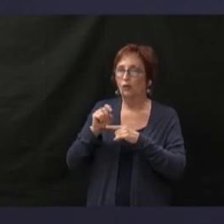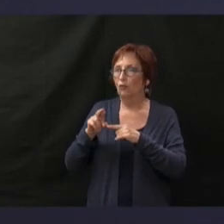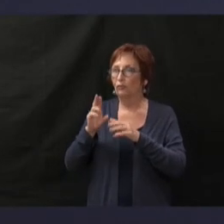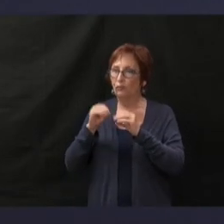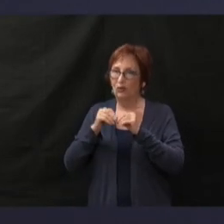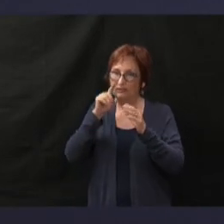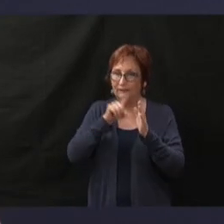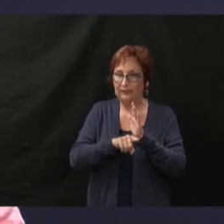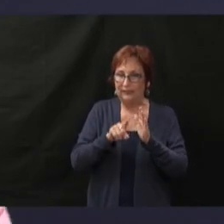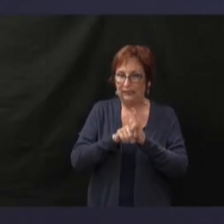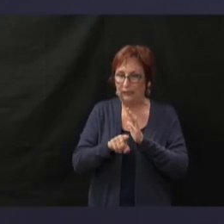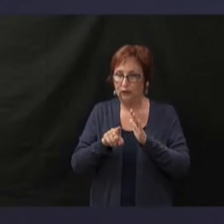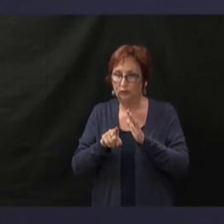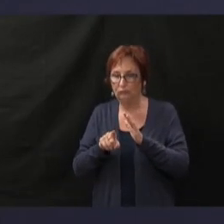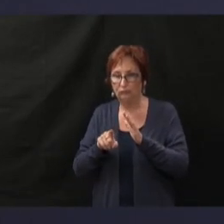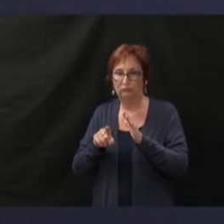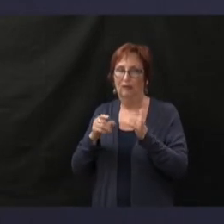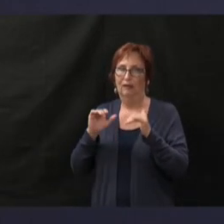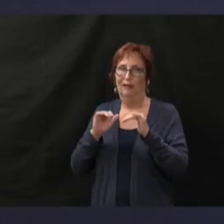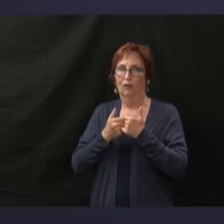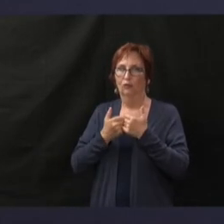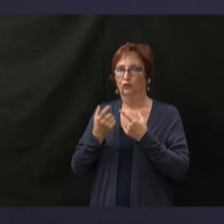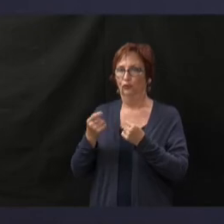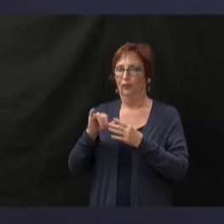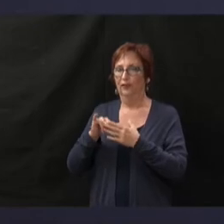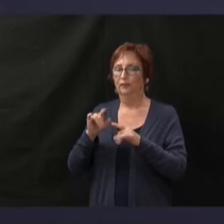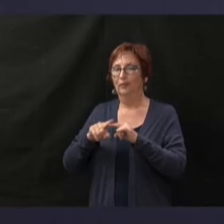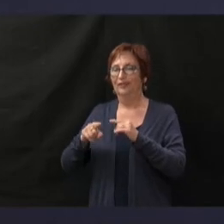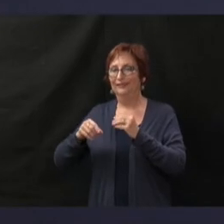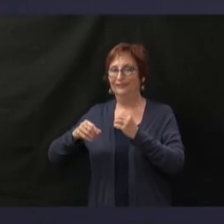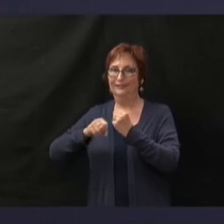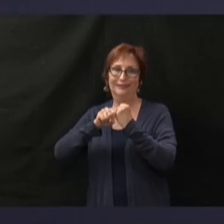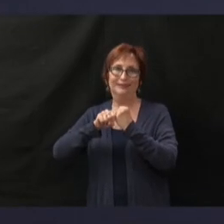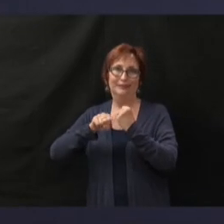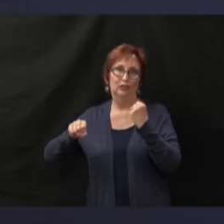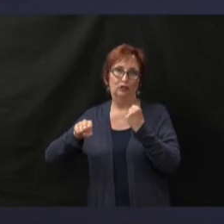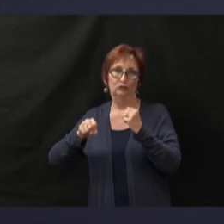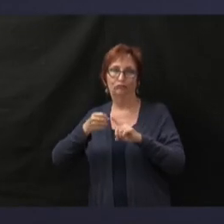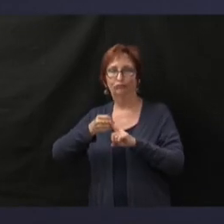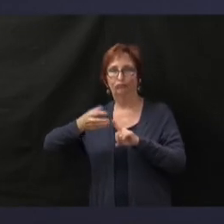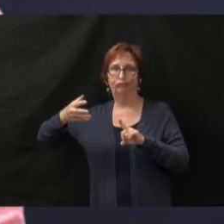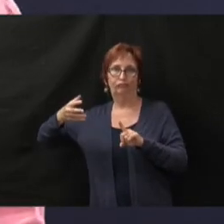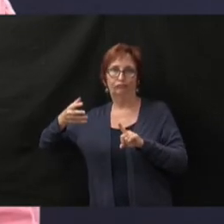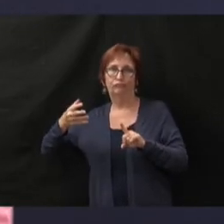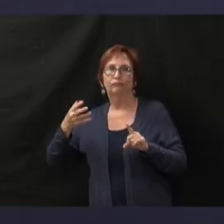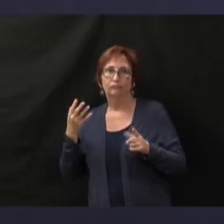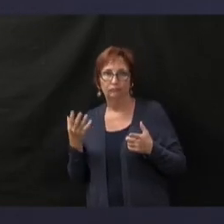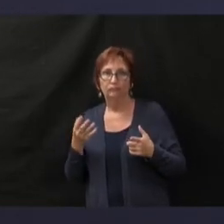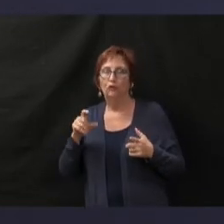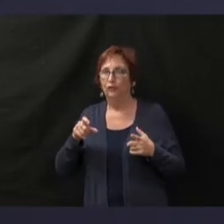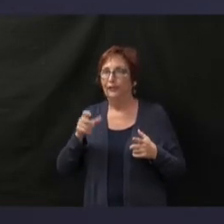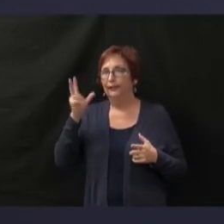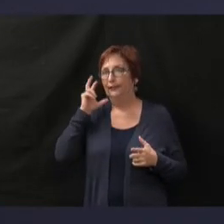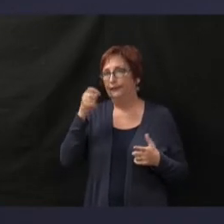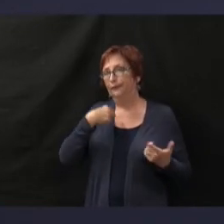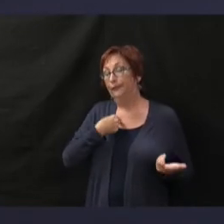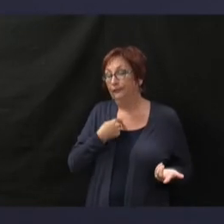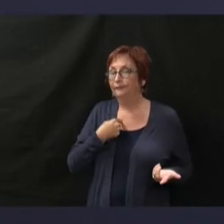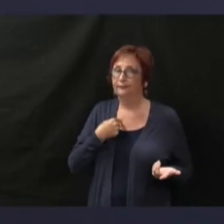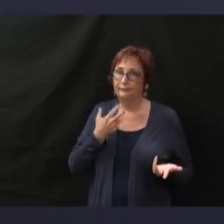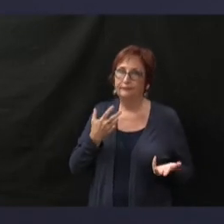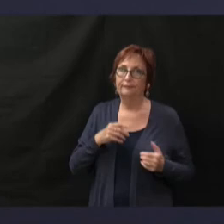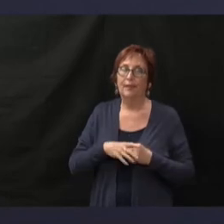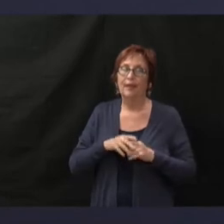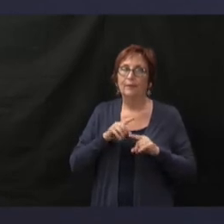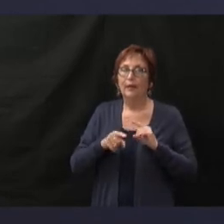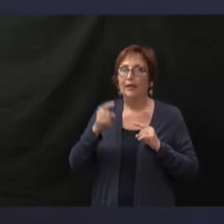investigation on how to do this. It's just like an extension here. So you got to listen to me. I do think